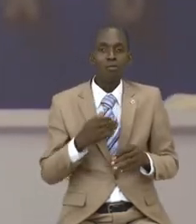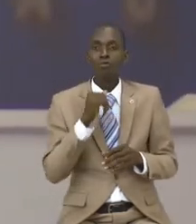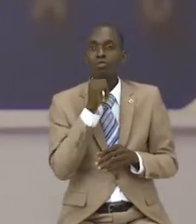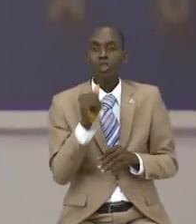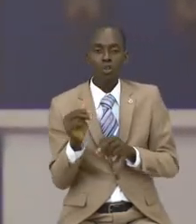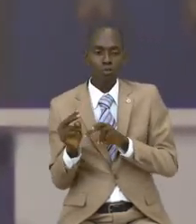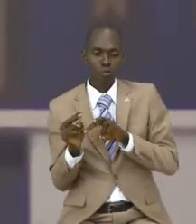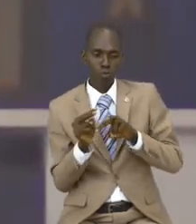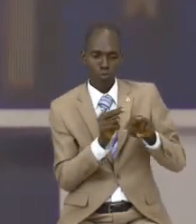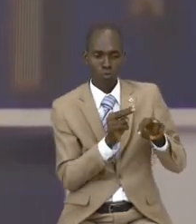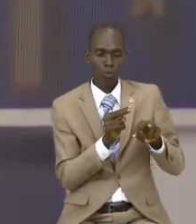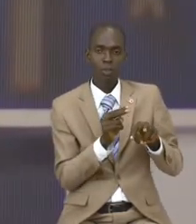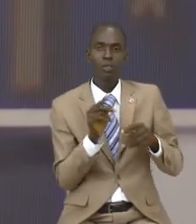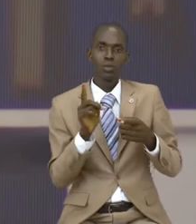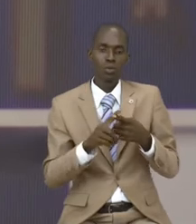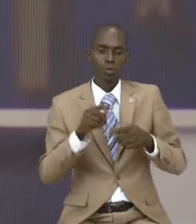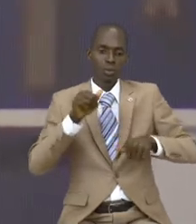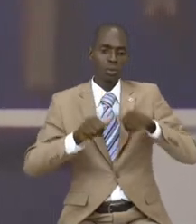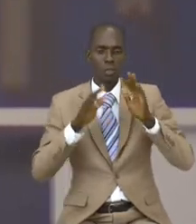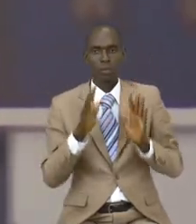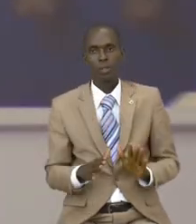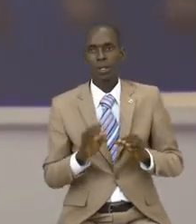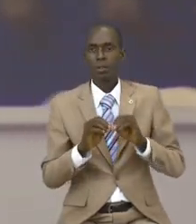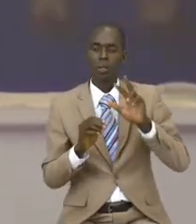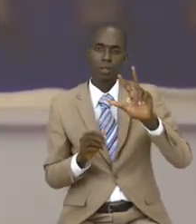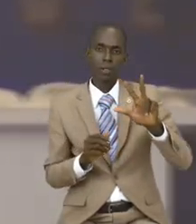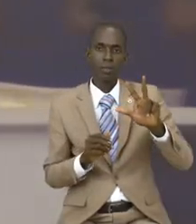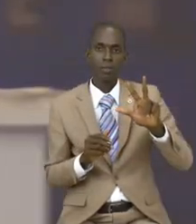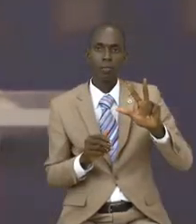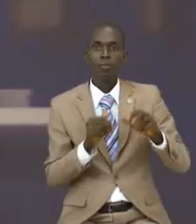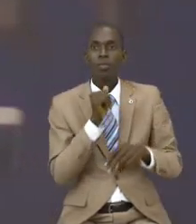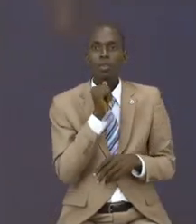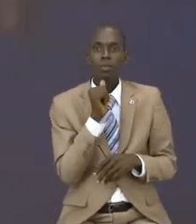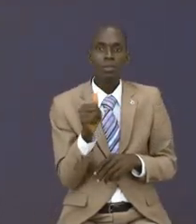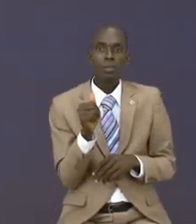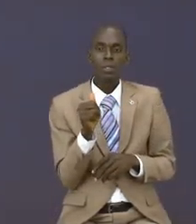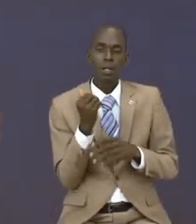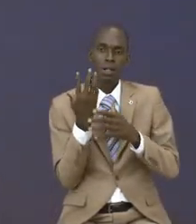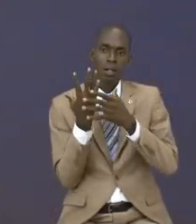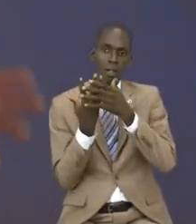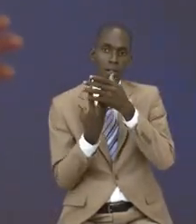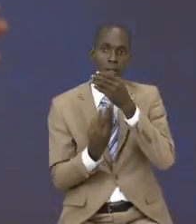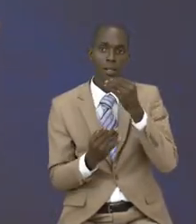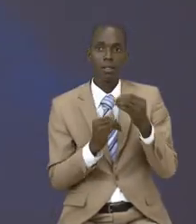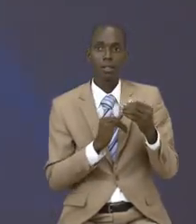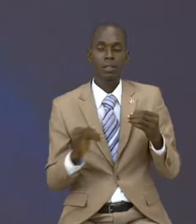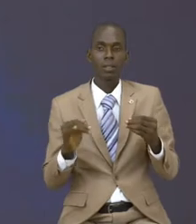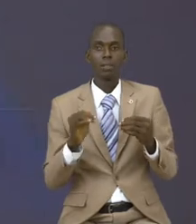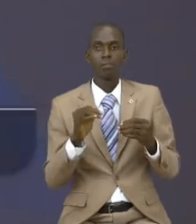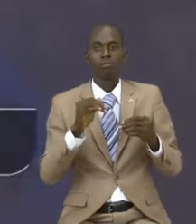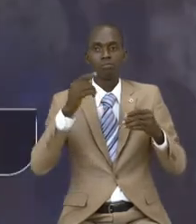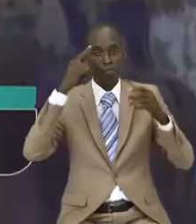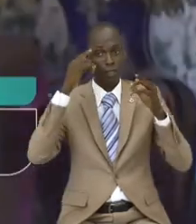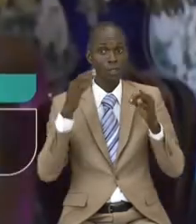looking to doubters. Number three, not lacking in decision.